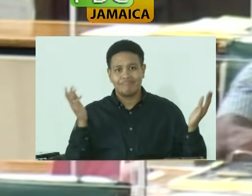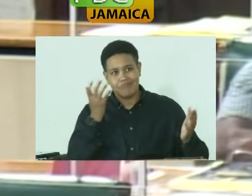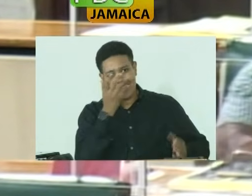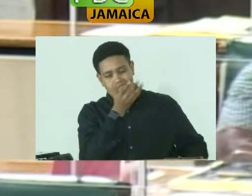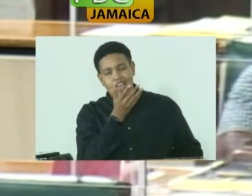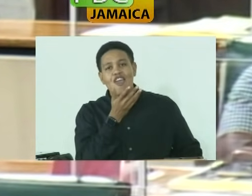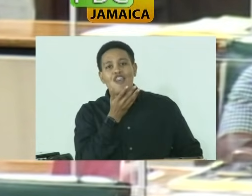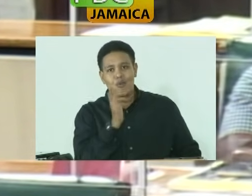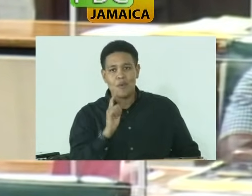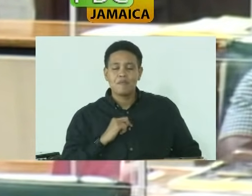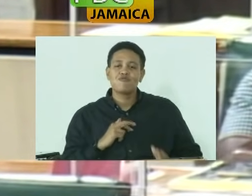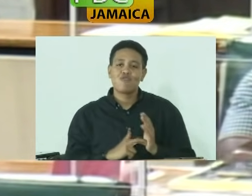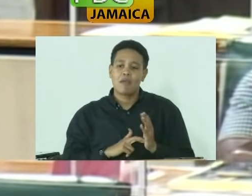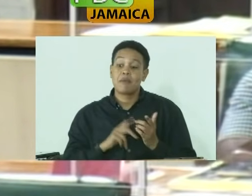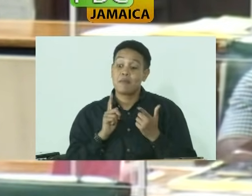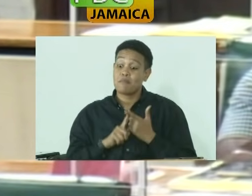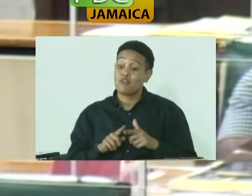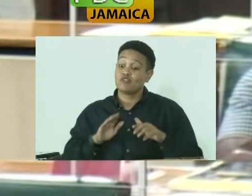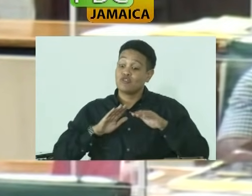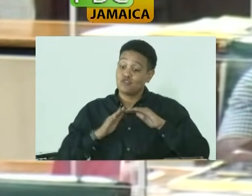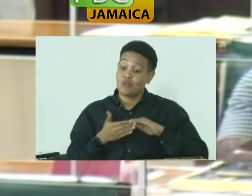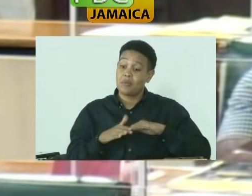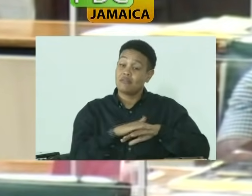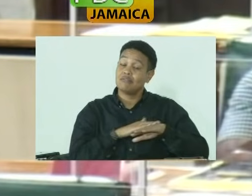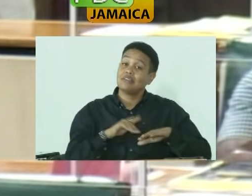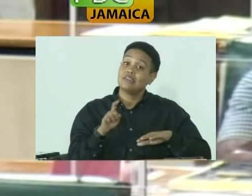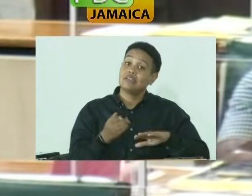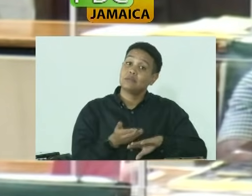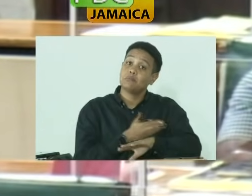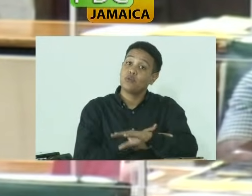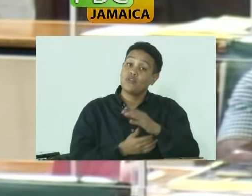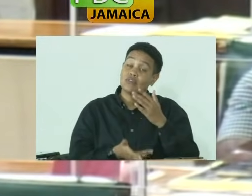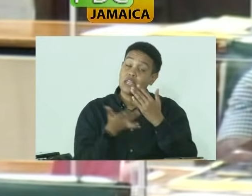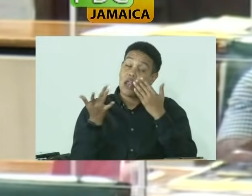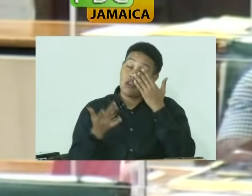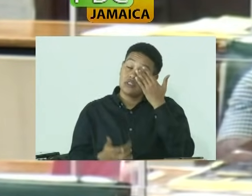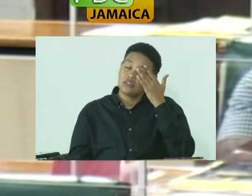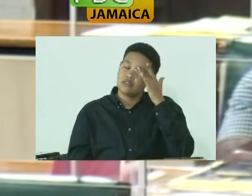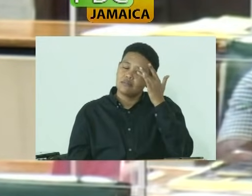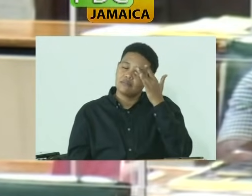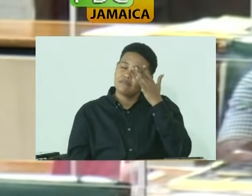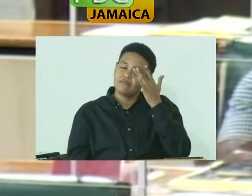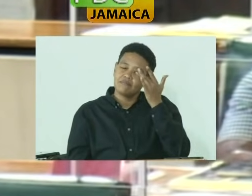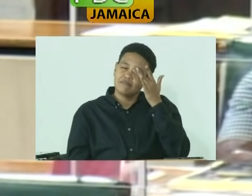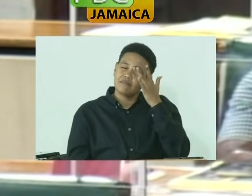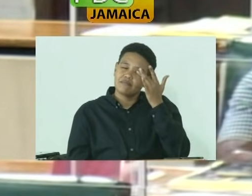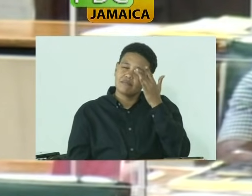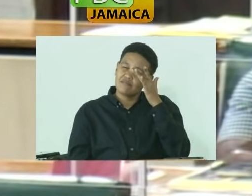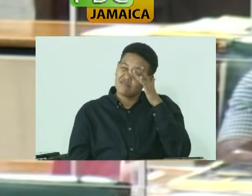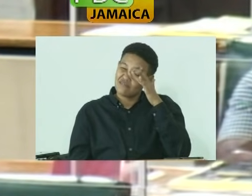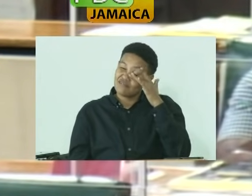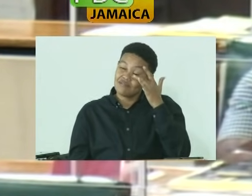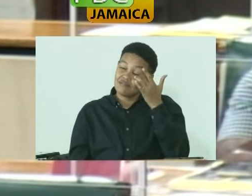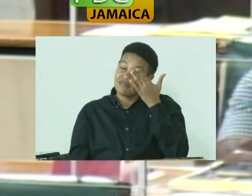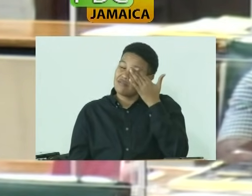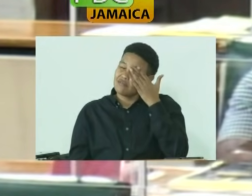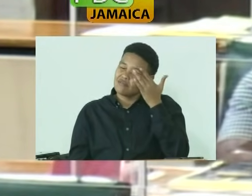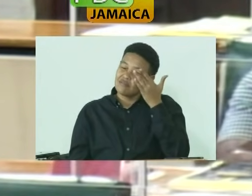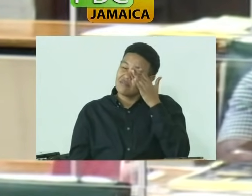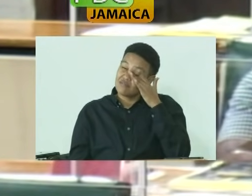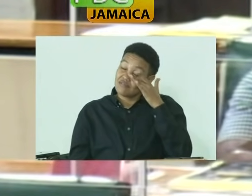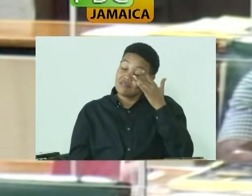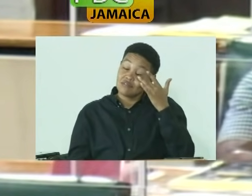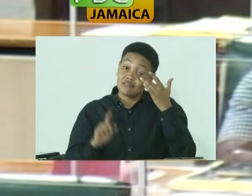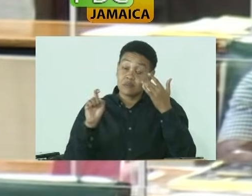constituency and, in fact, across the nation. It must be done with greater urgency because